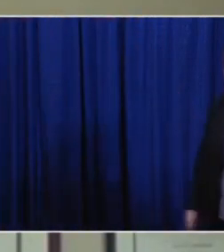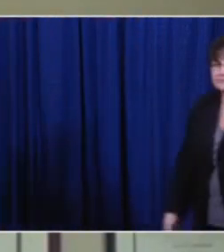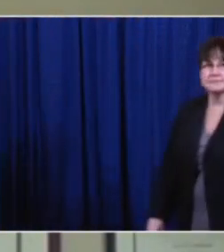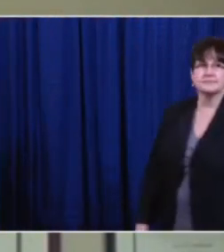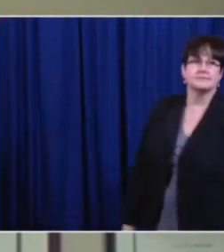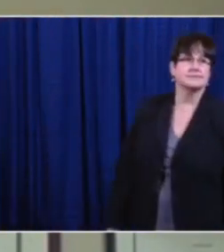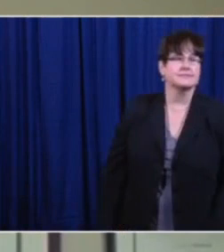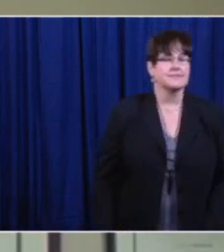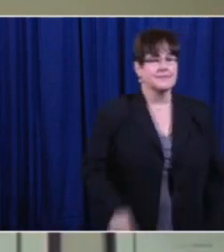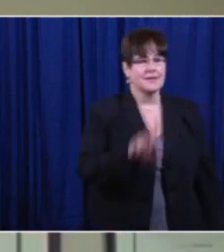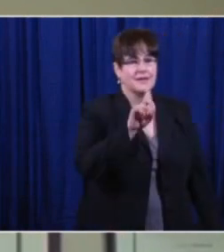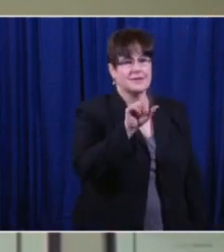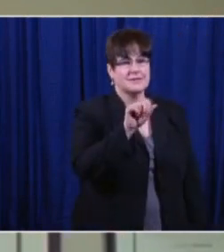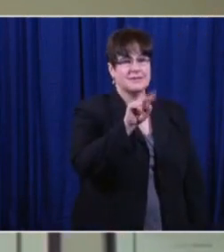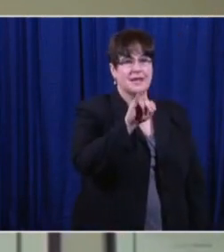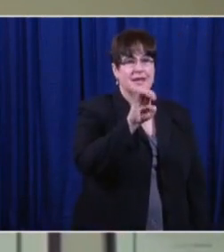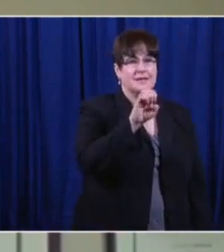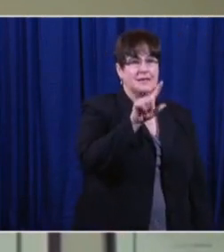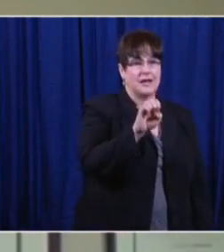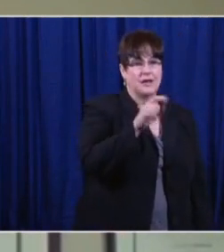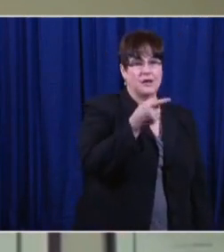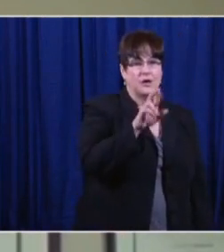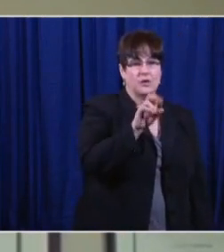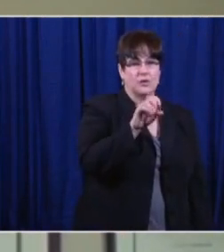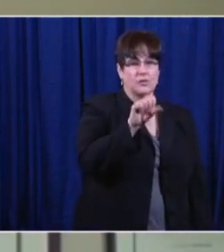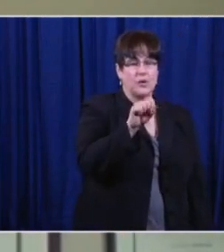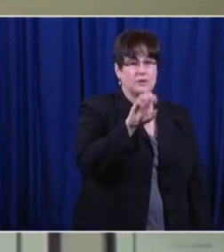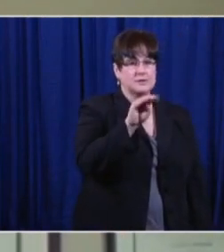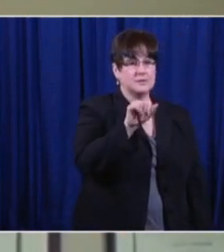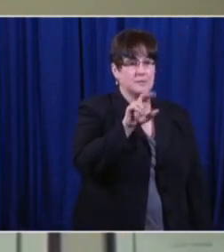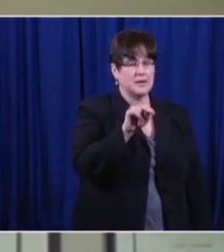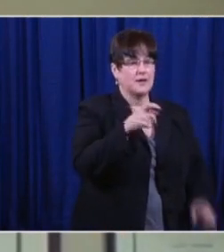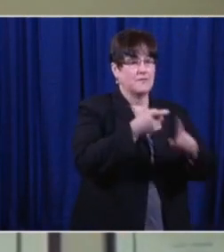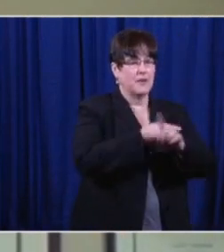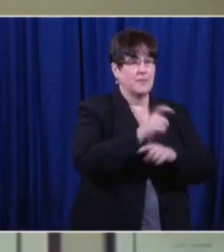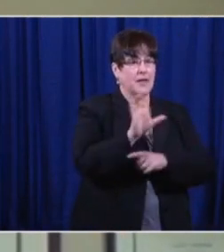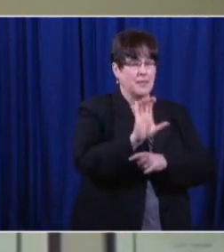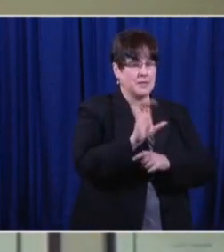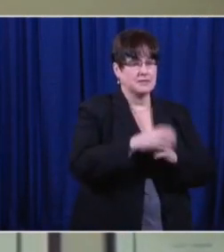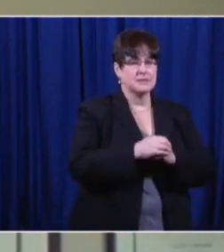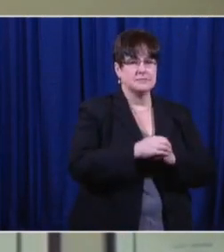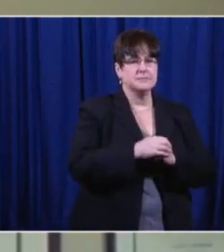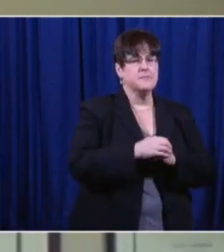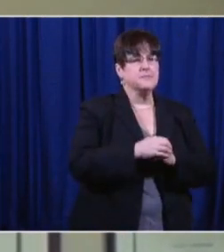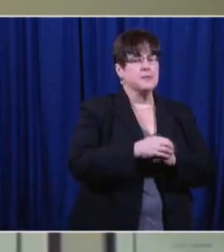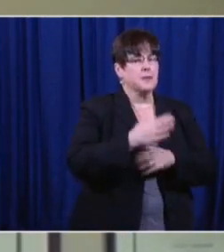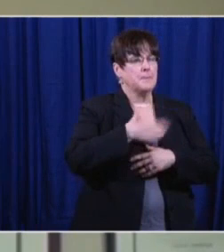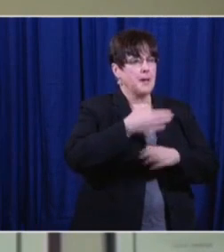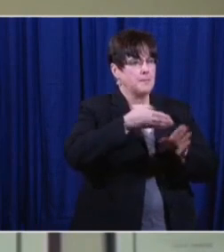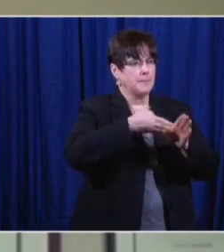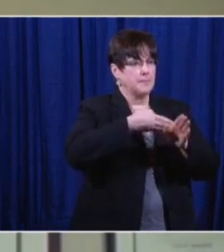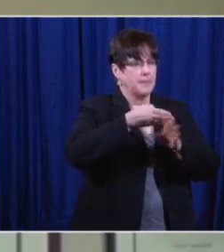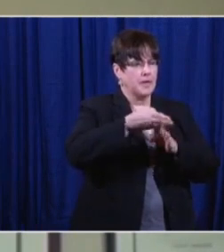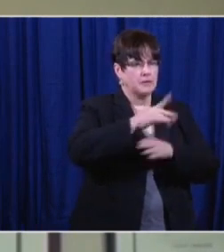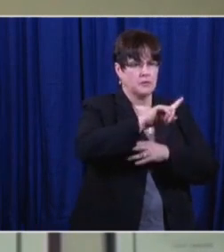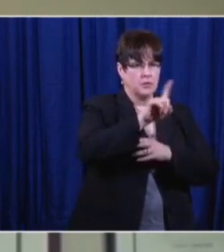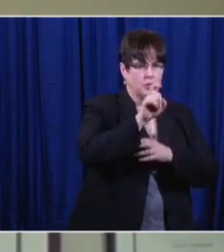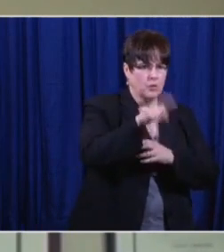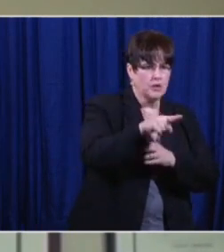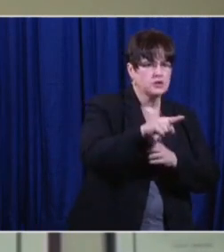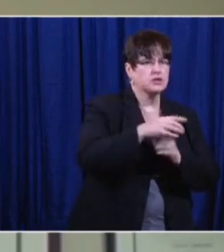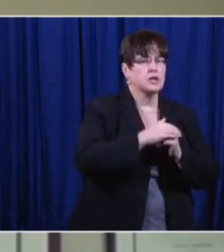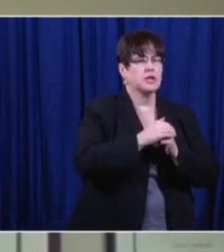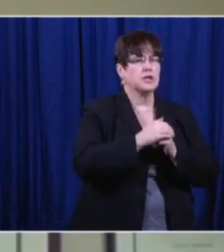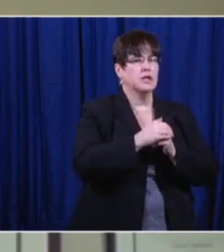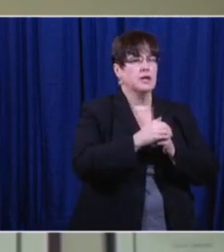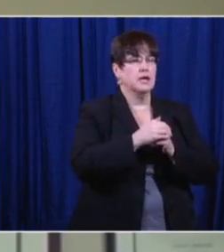Thanks so much for talking with us. So my main question is, I've talked to a few different hospitals in rural areas in